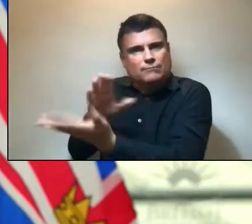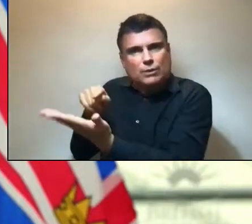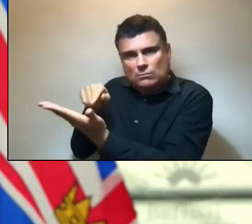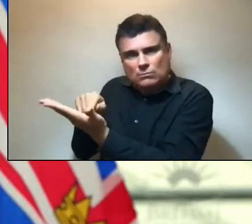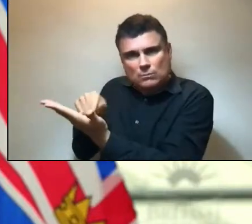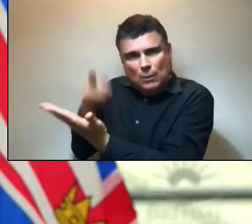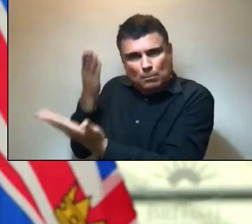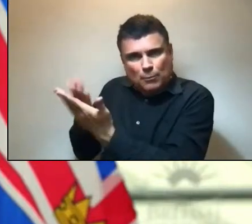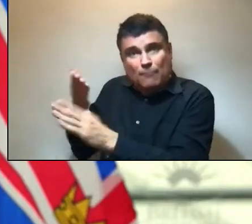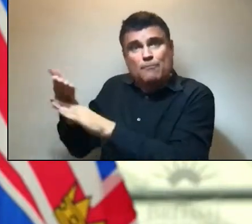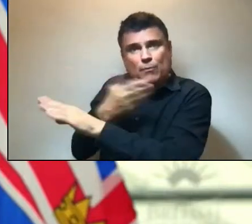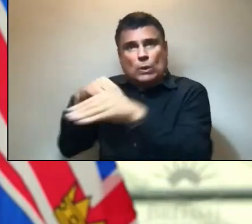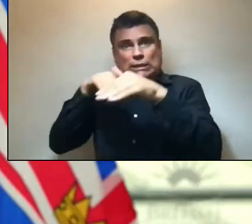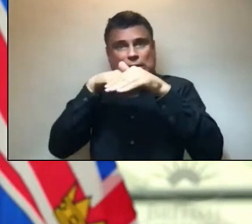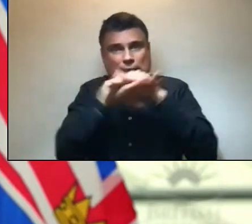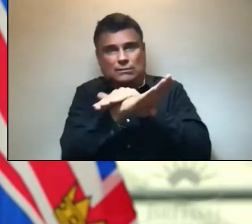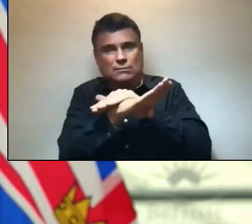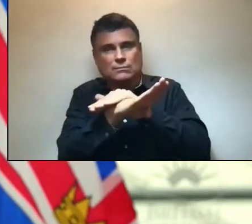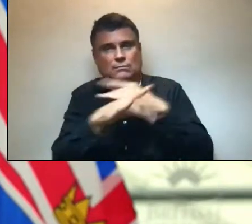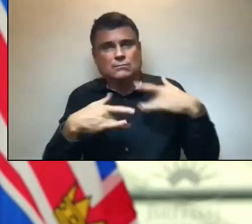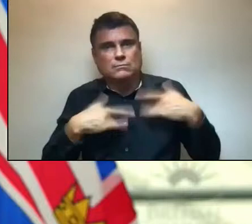now.